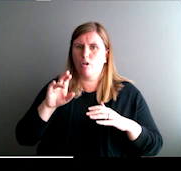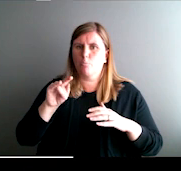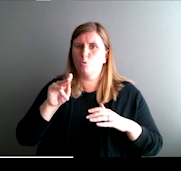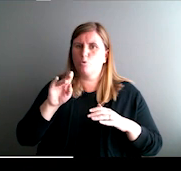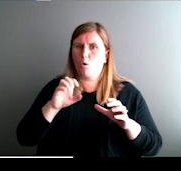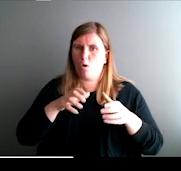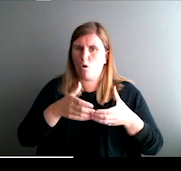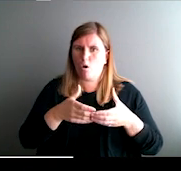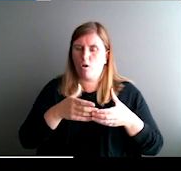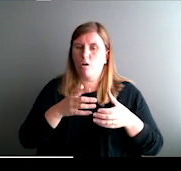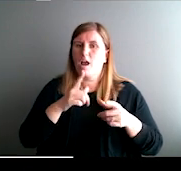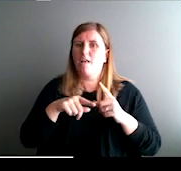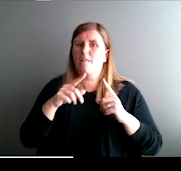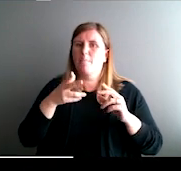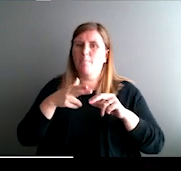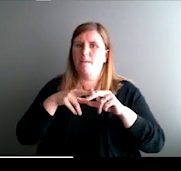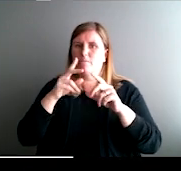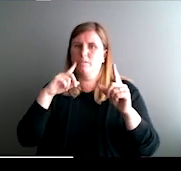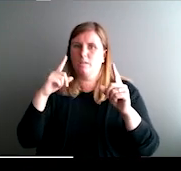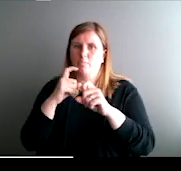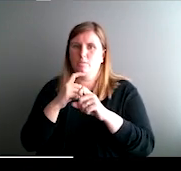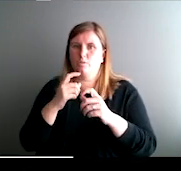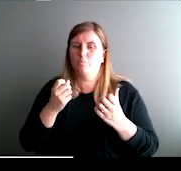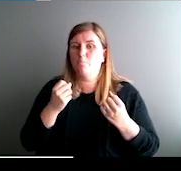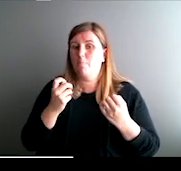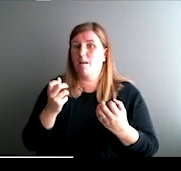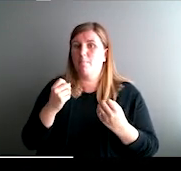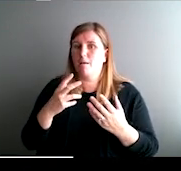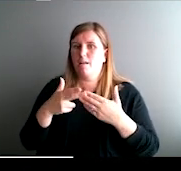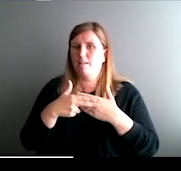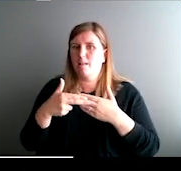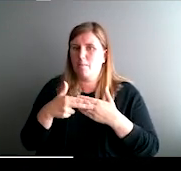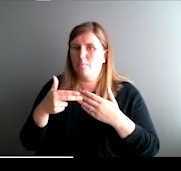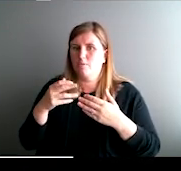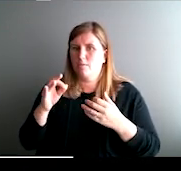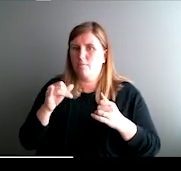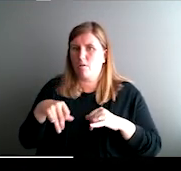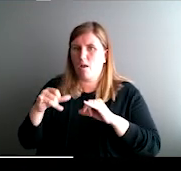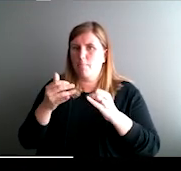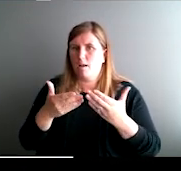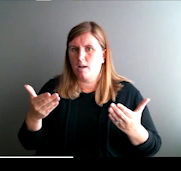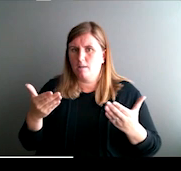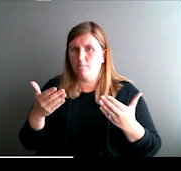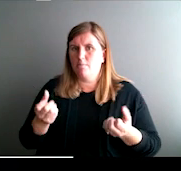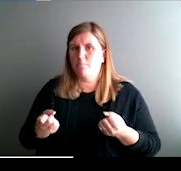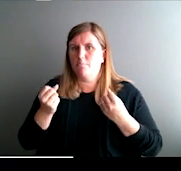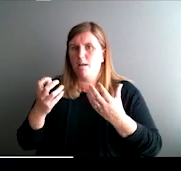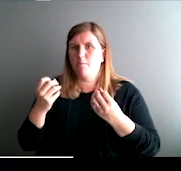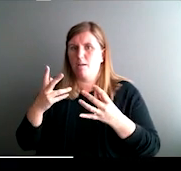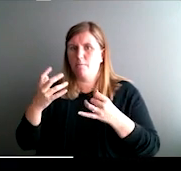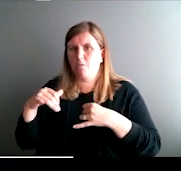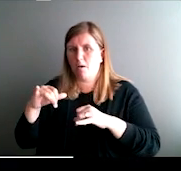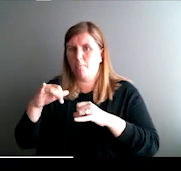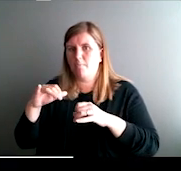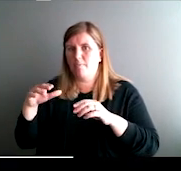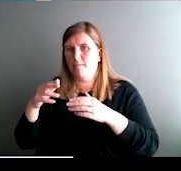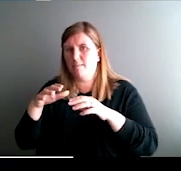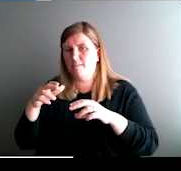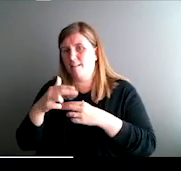to complexity. Many, many, many labels of common items. Many, many, many labels of